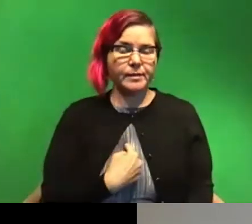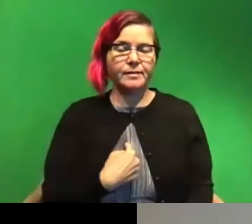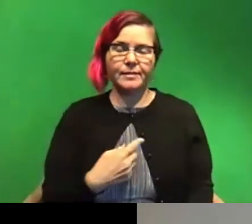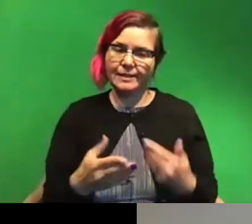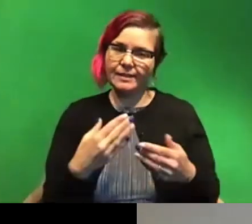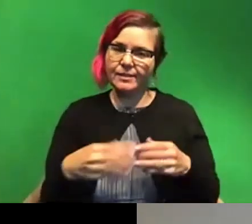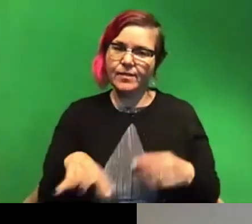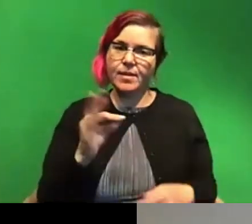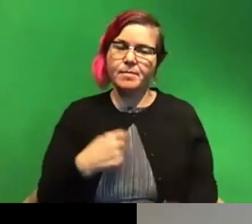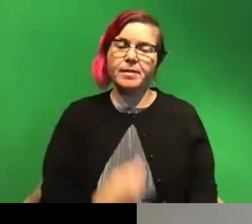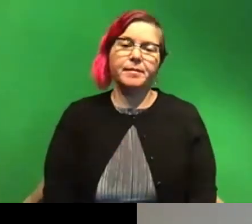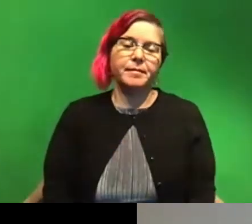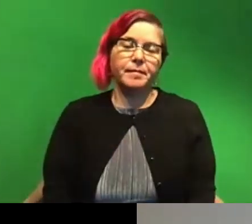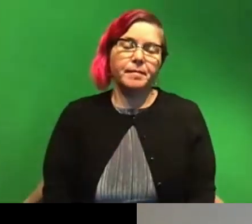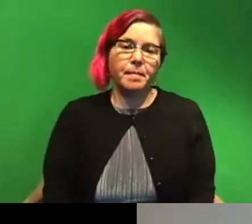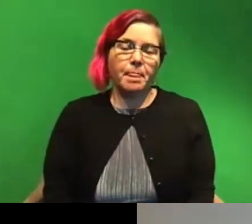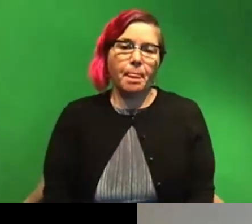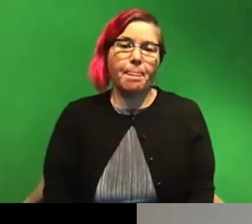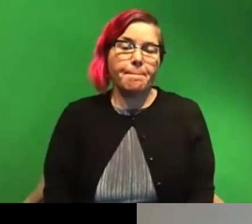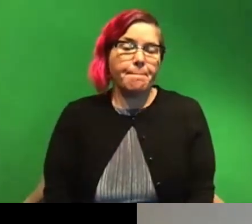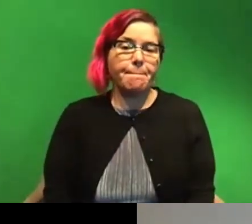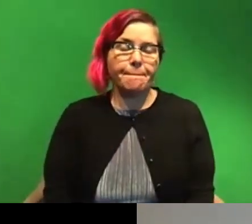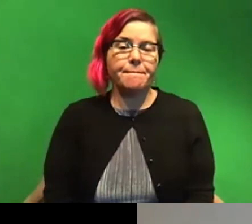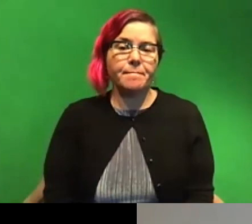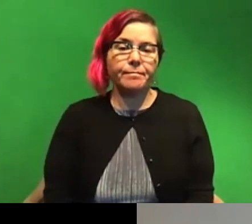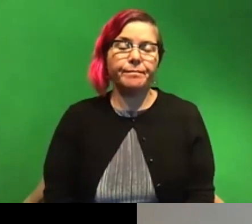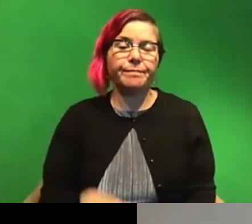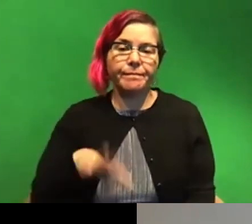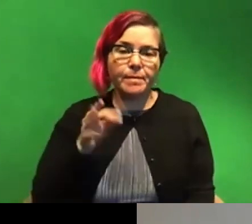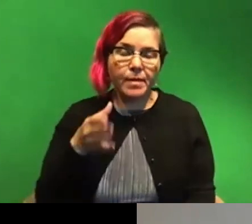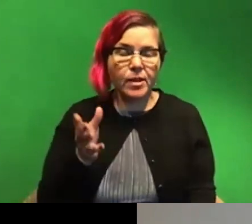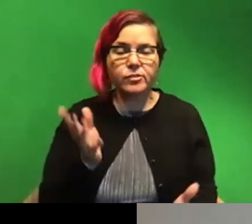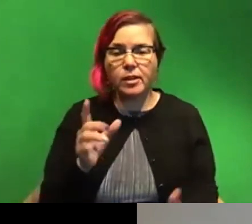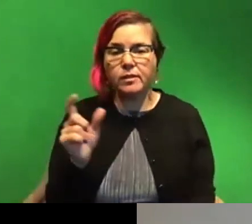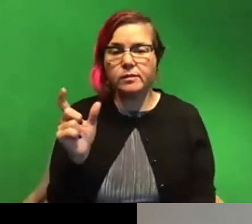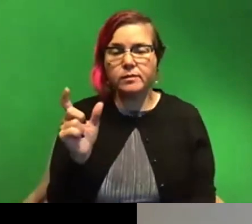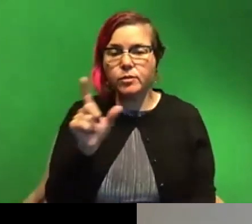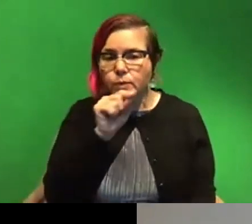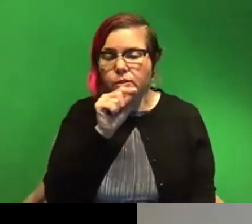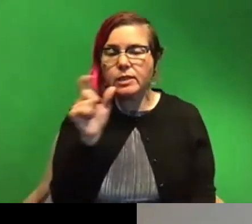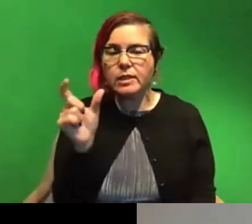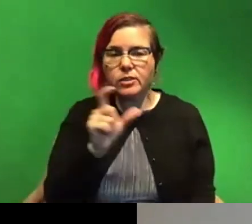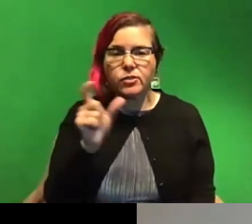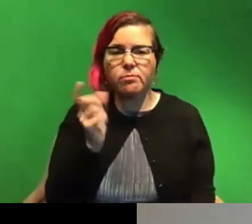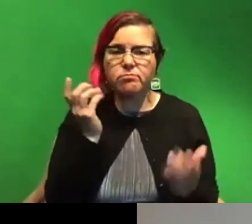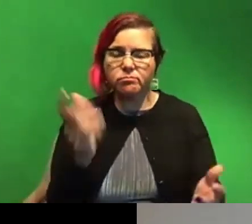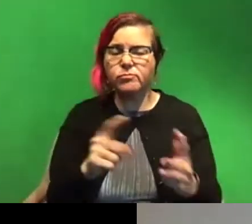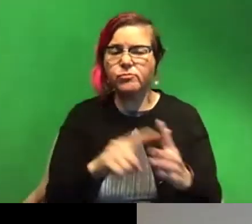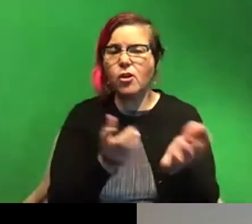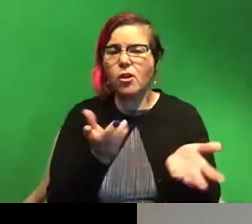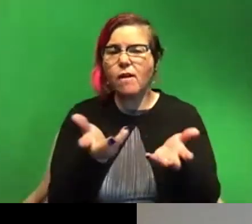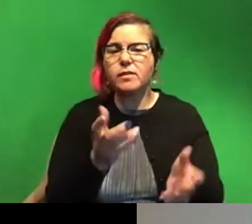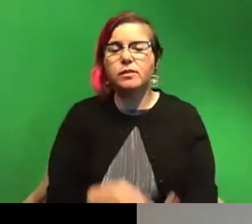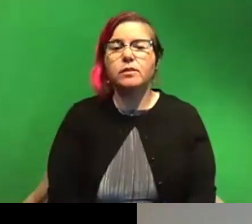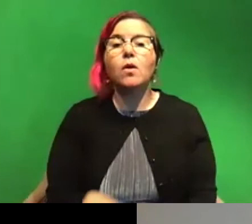to find. So yeah, find me there, talk to me on Twitter, talk to me on Instagram, find me, let's start a conversation, let's have a good time. Oh,